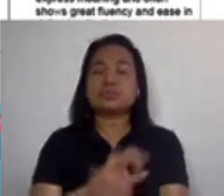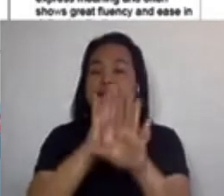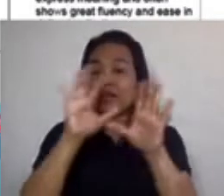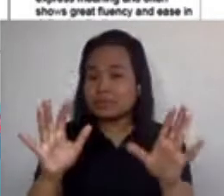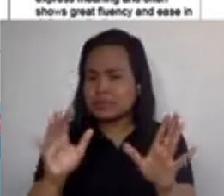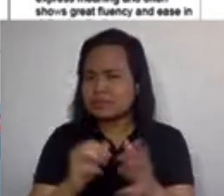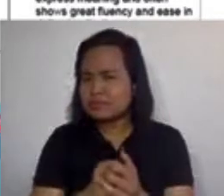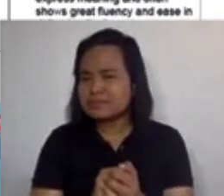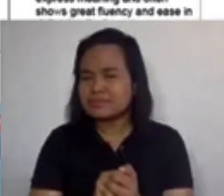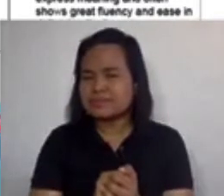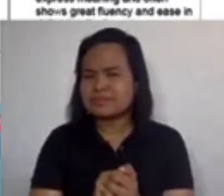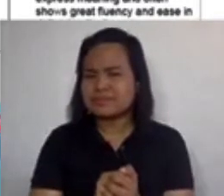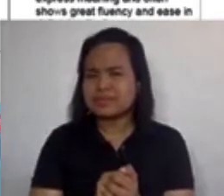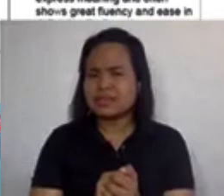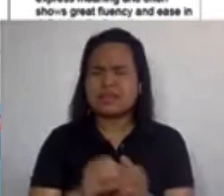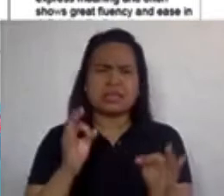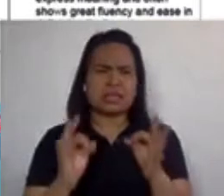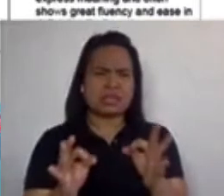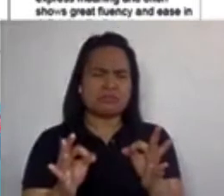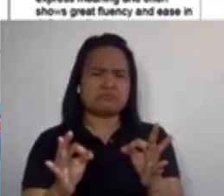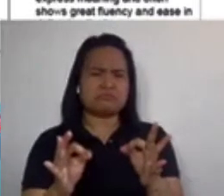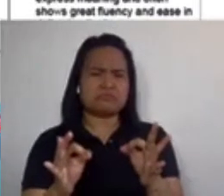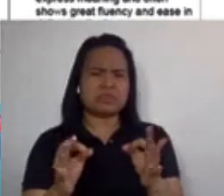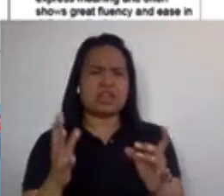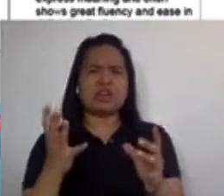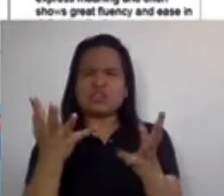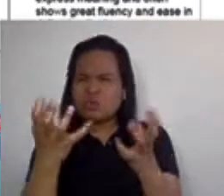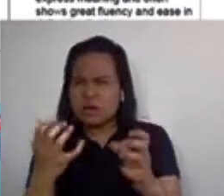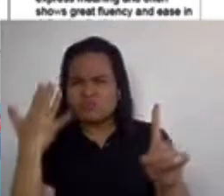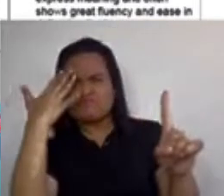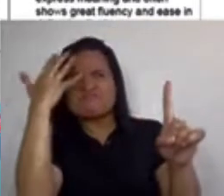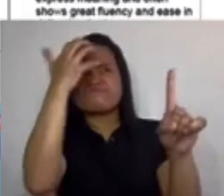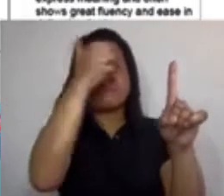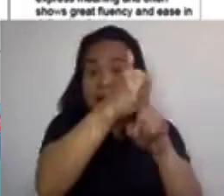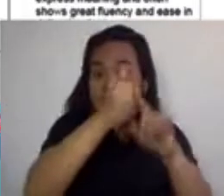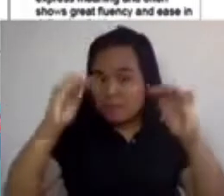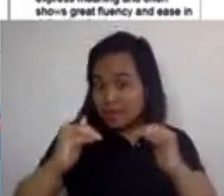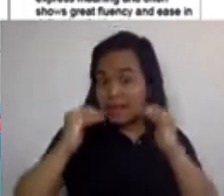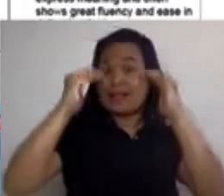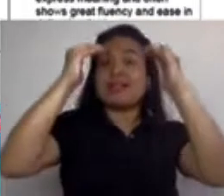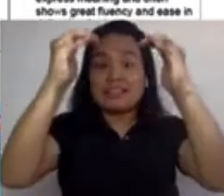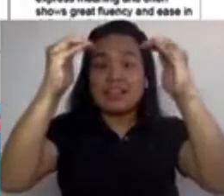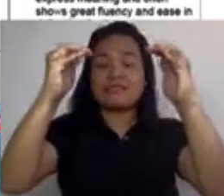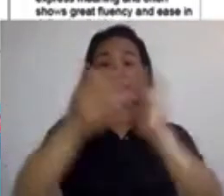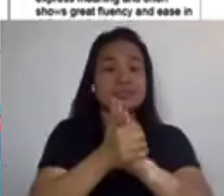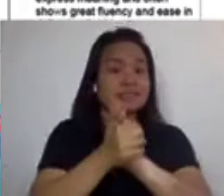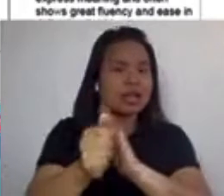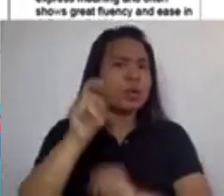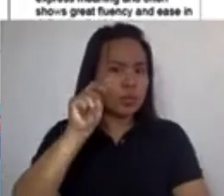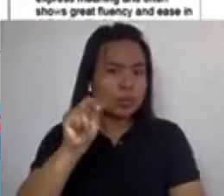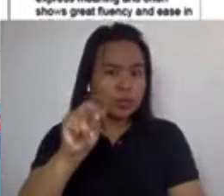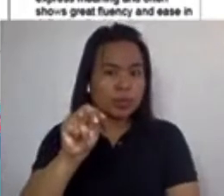in case you want to hit that advanced high sub-level proficiency, then you should be able to,